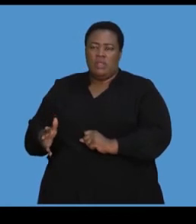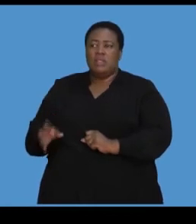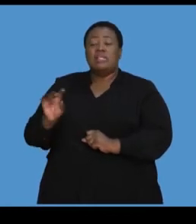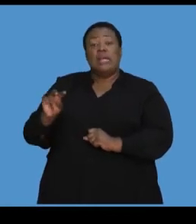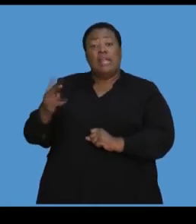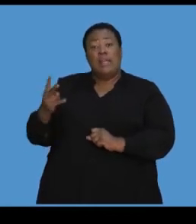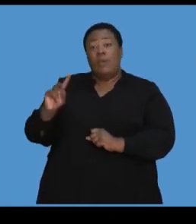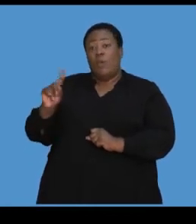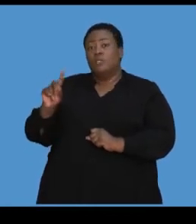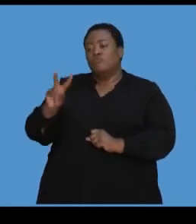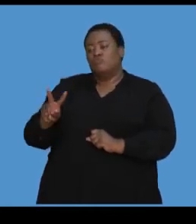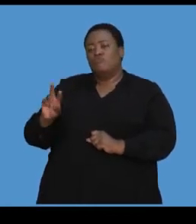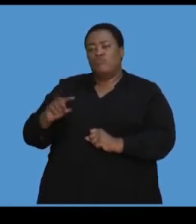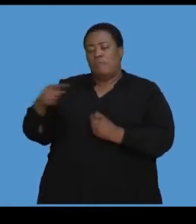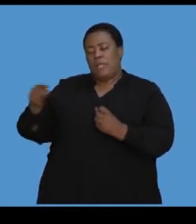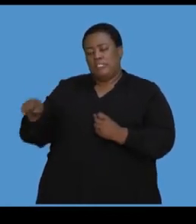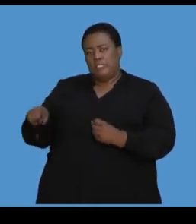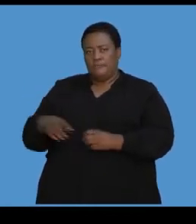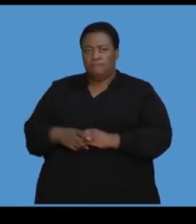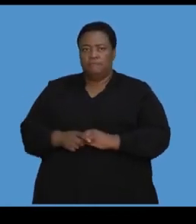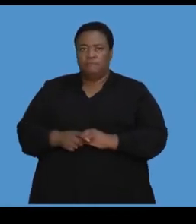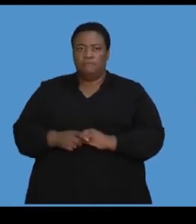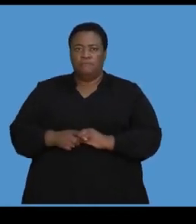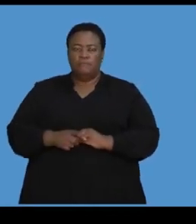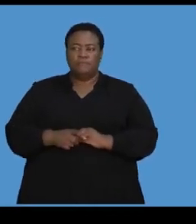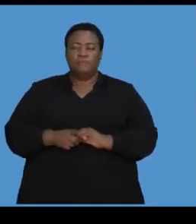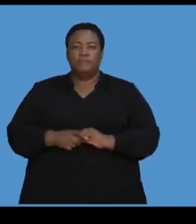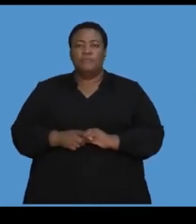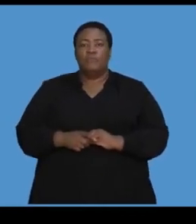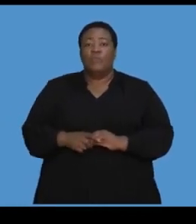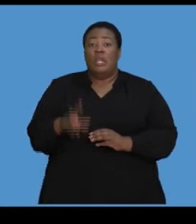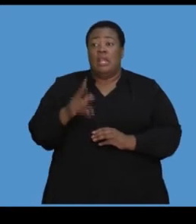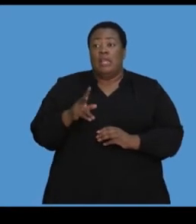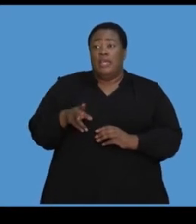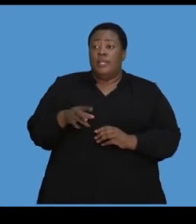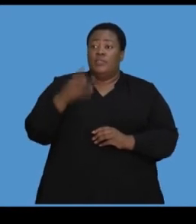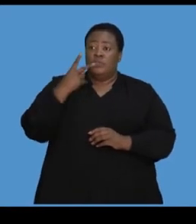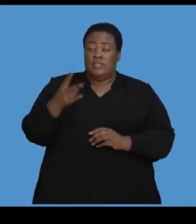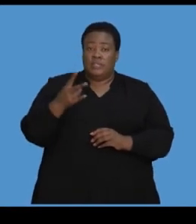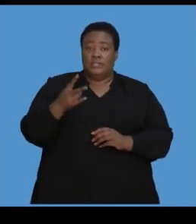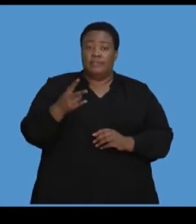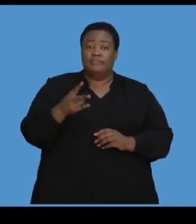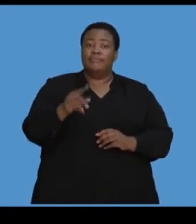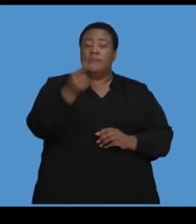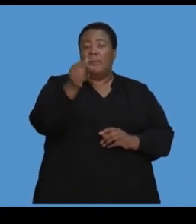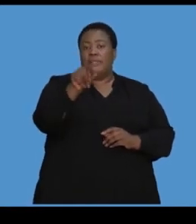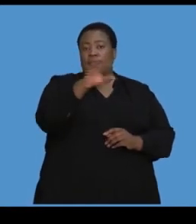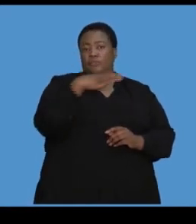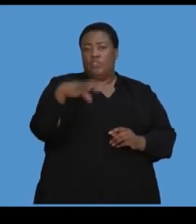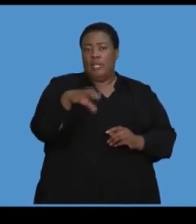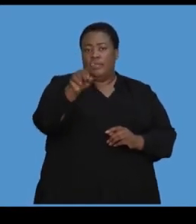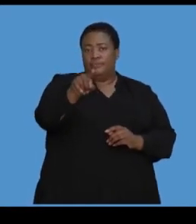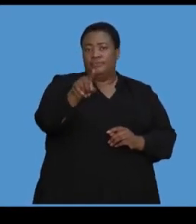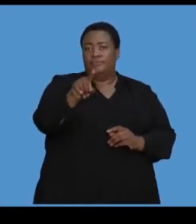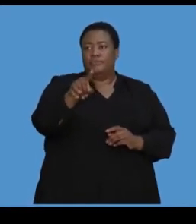the yen there. That's another 2 marks there. Right, let's continue. Right, again, can you see